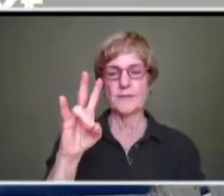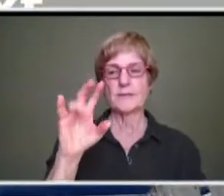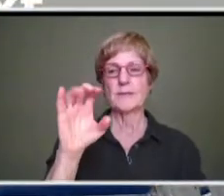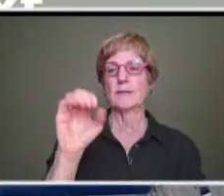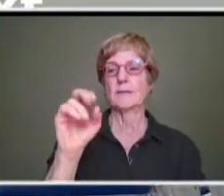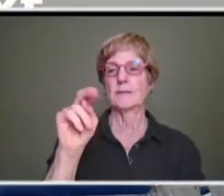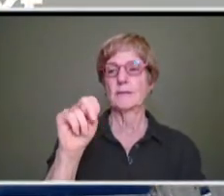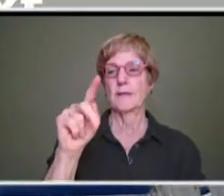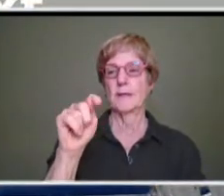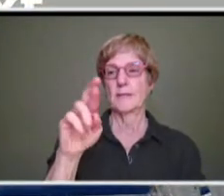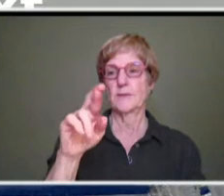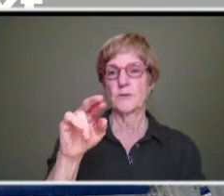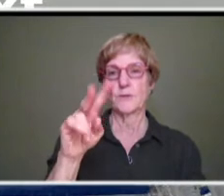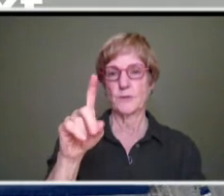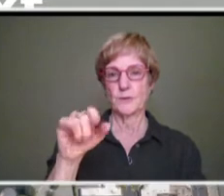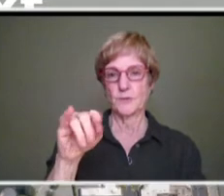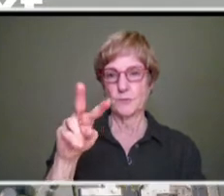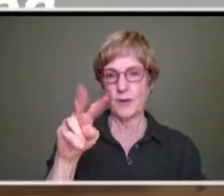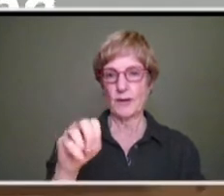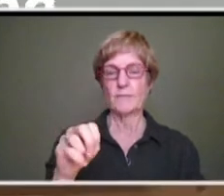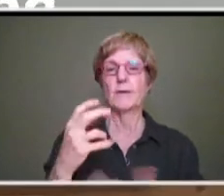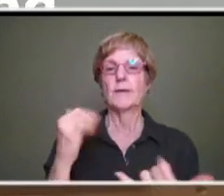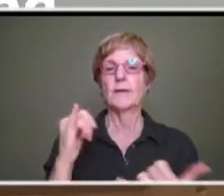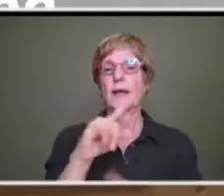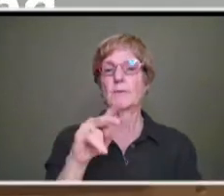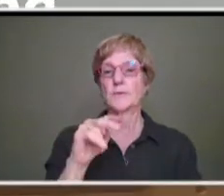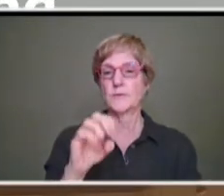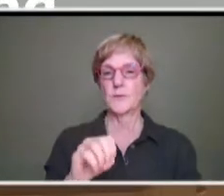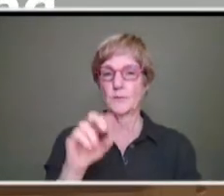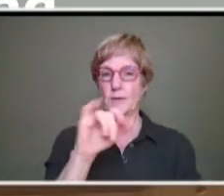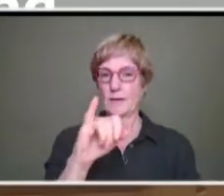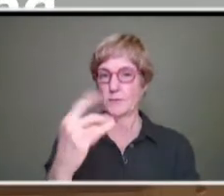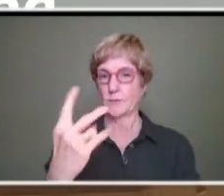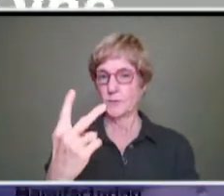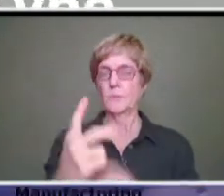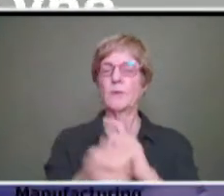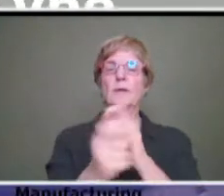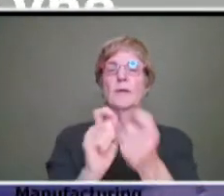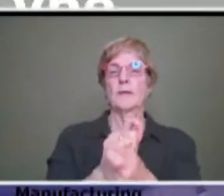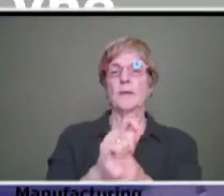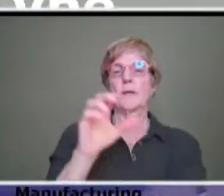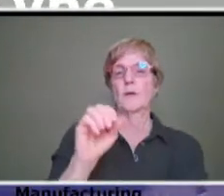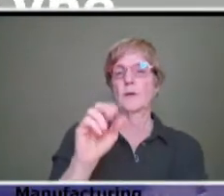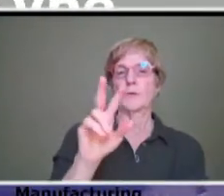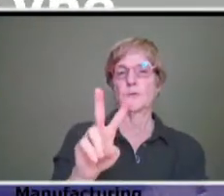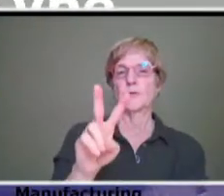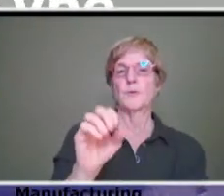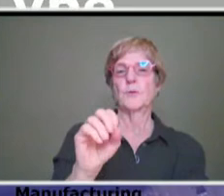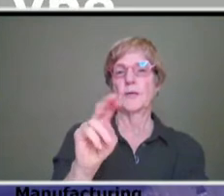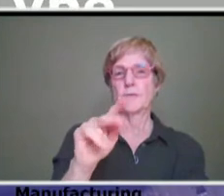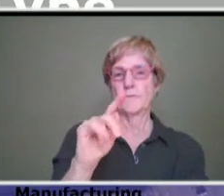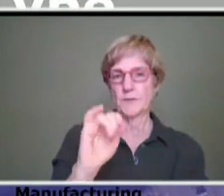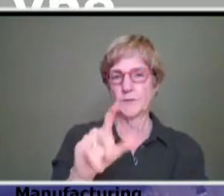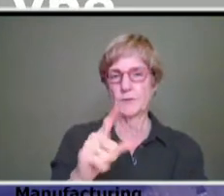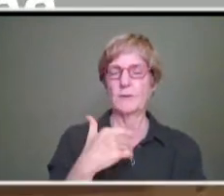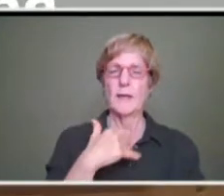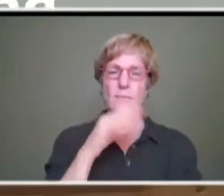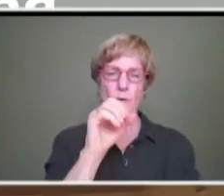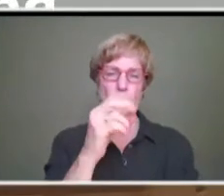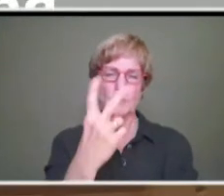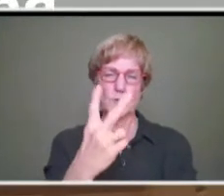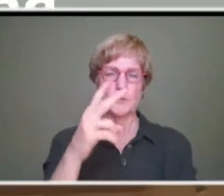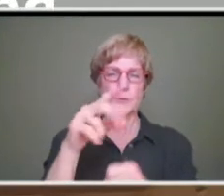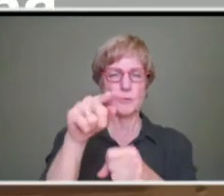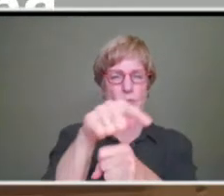Interstate 77 it is currently zoned I2 the proposed zoning is 402 conventional see we have some O2 just uh Jason